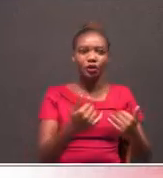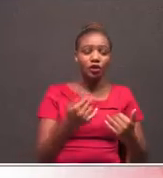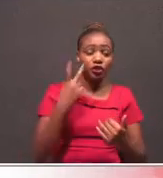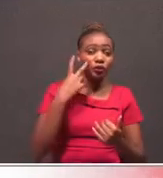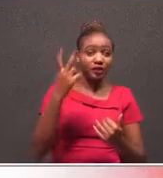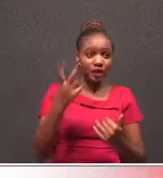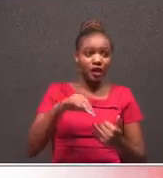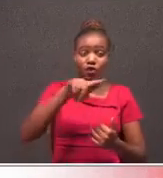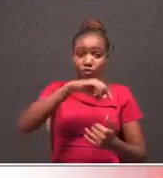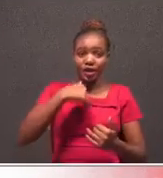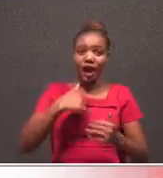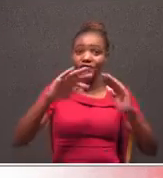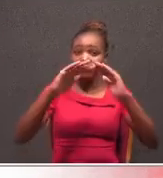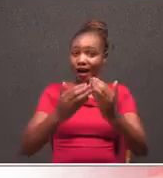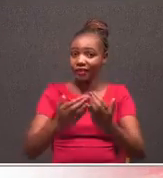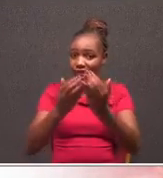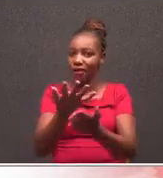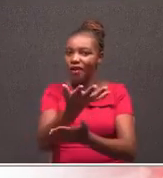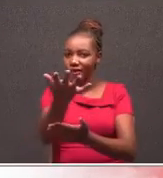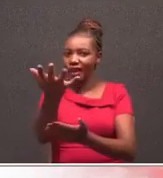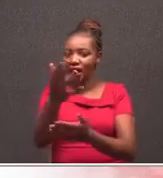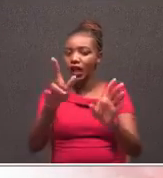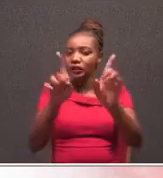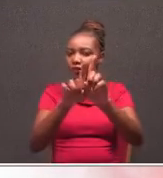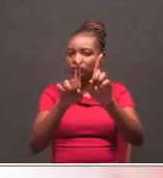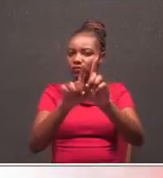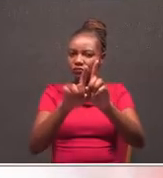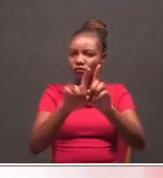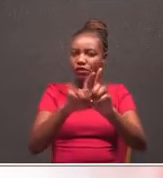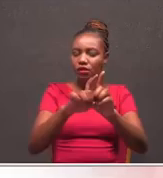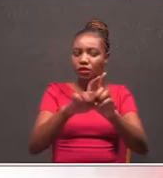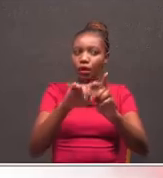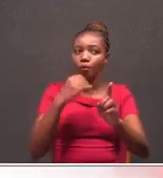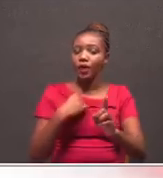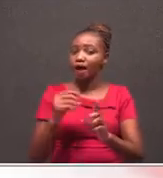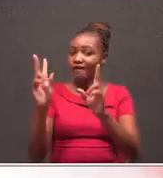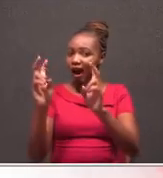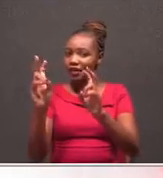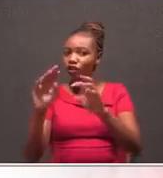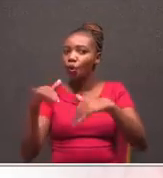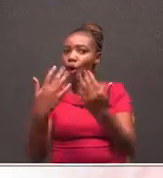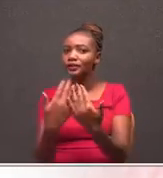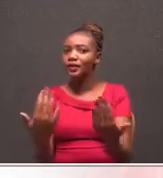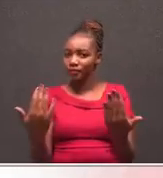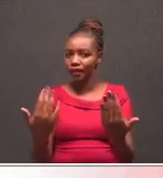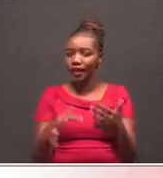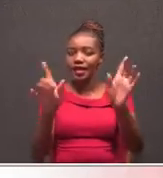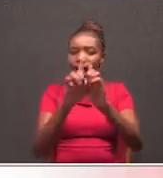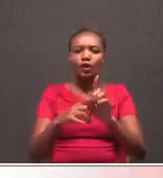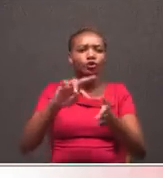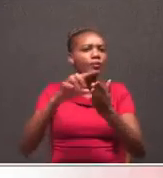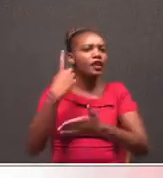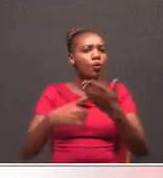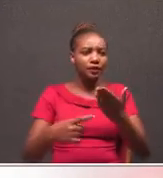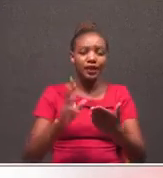see there's still a ship that is dredging. There's a dredging equipment over there. And therefore it means that it